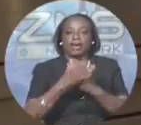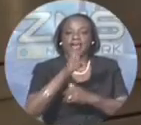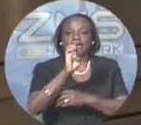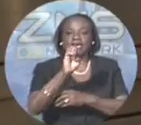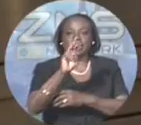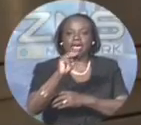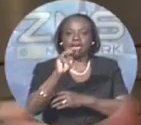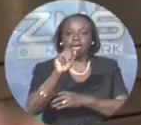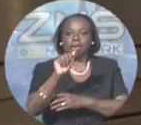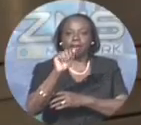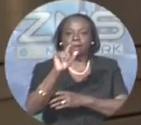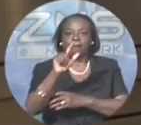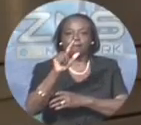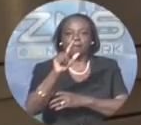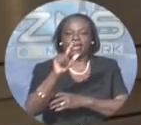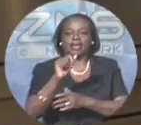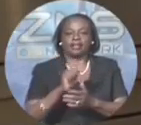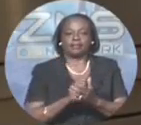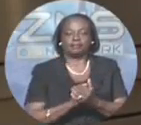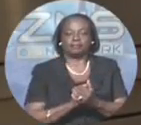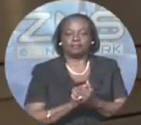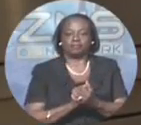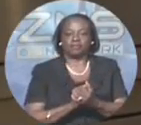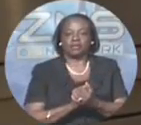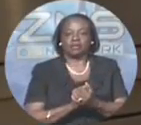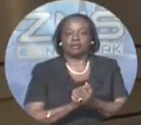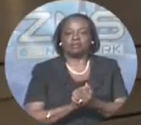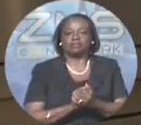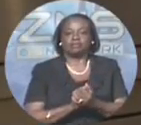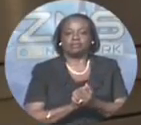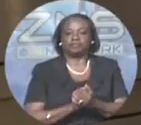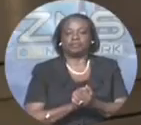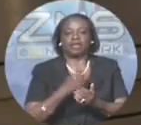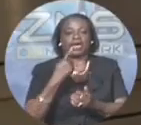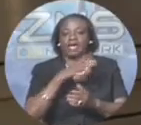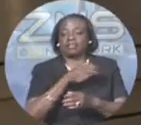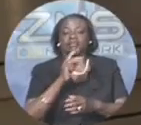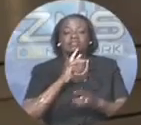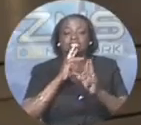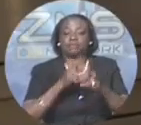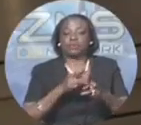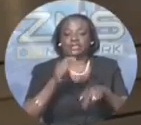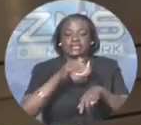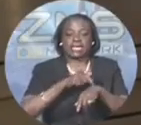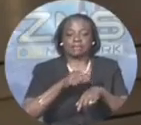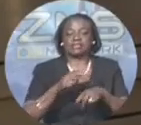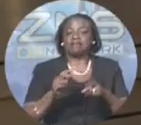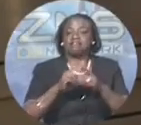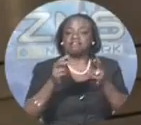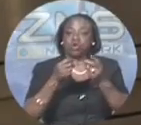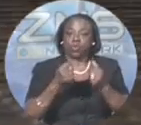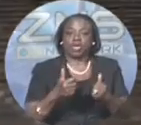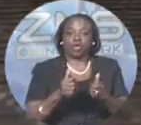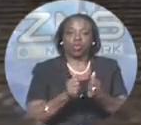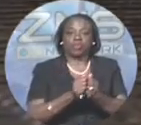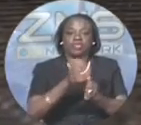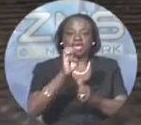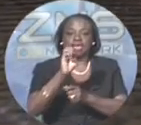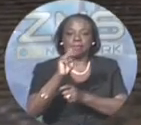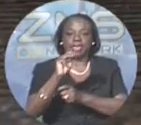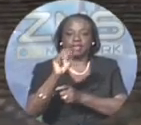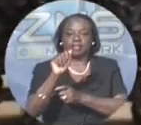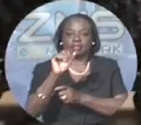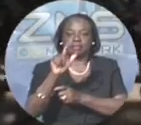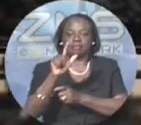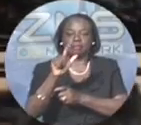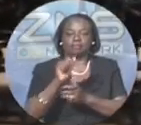She would send back and the response time is very quick with, you know, the email. So I'm really happy with the service BTC